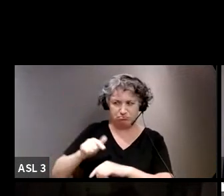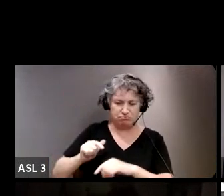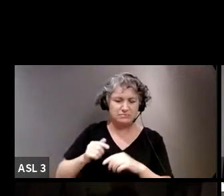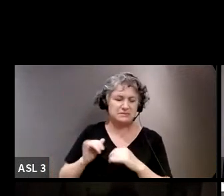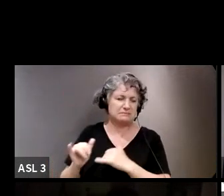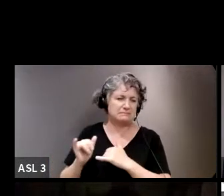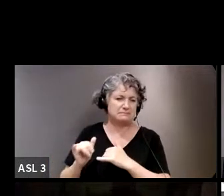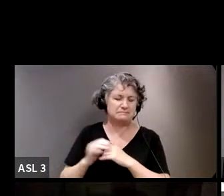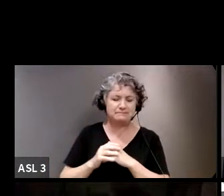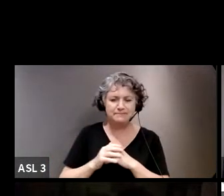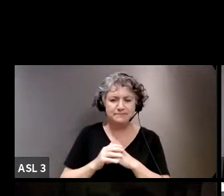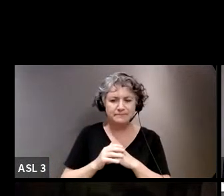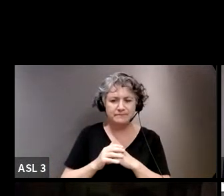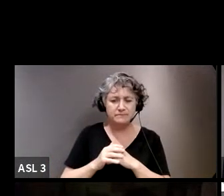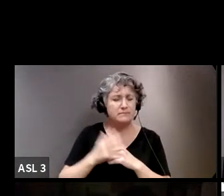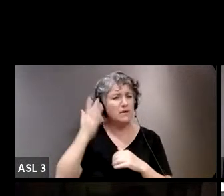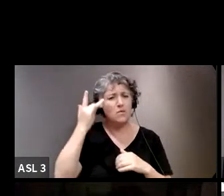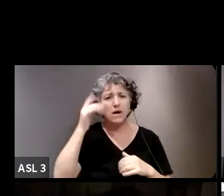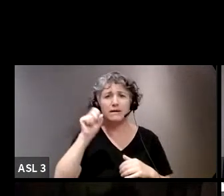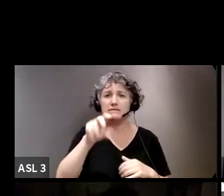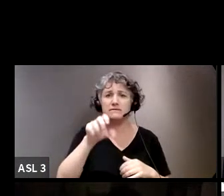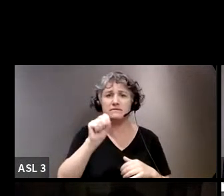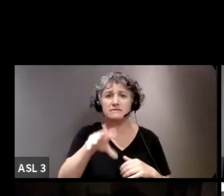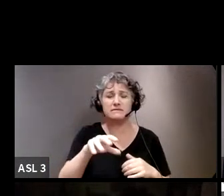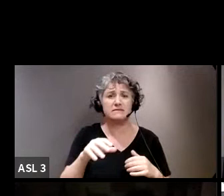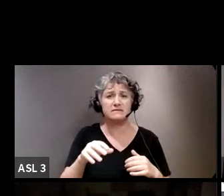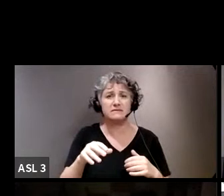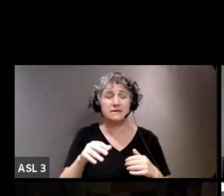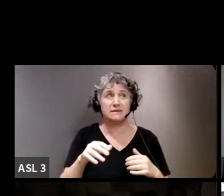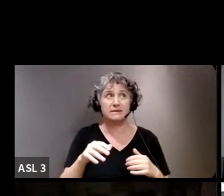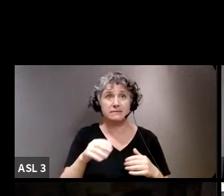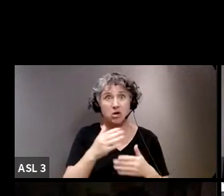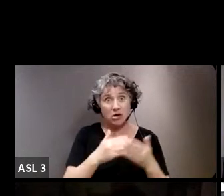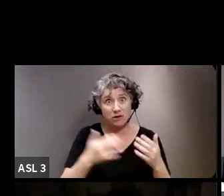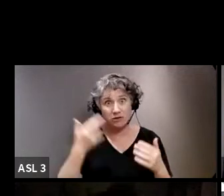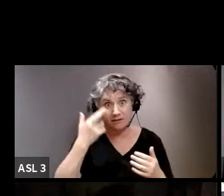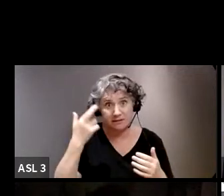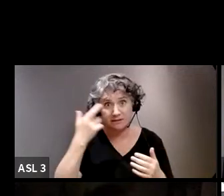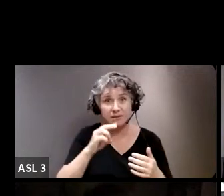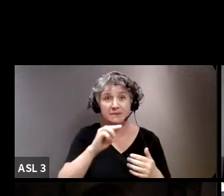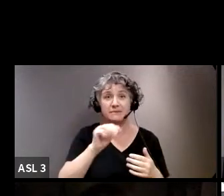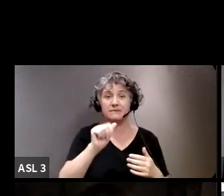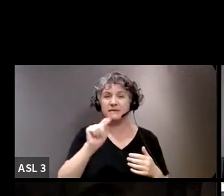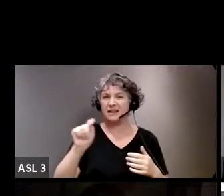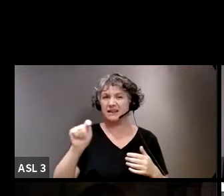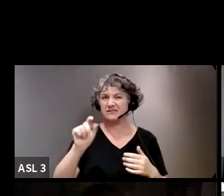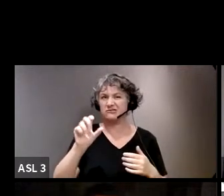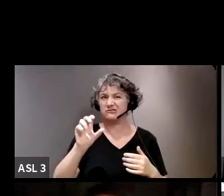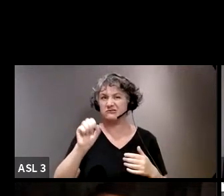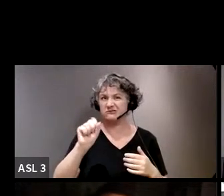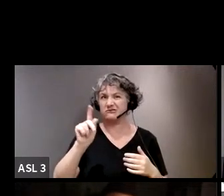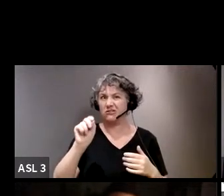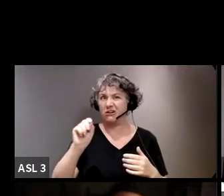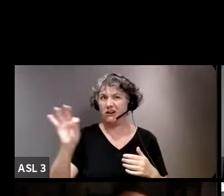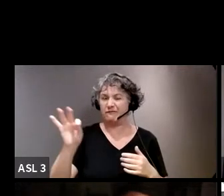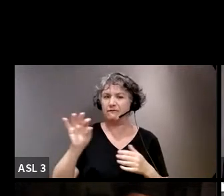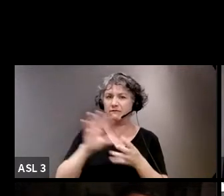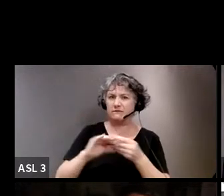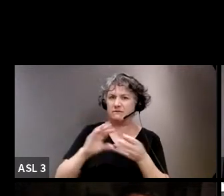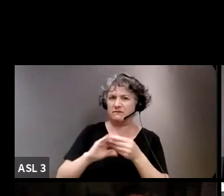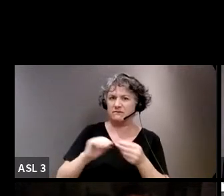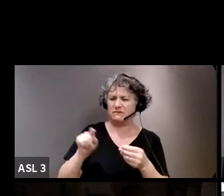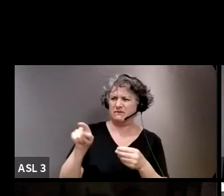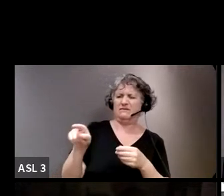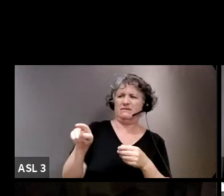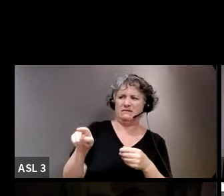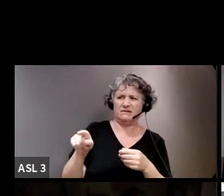i wanted to speak it in part is because of what matt scoff had mentioned about this whole business